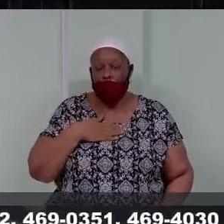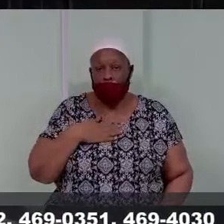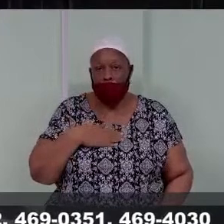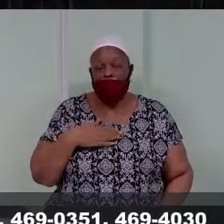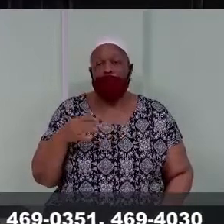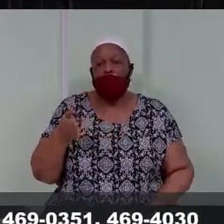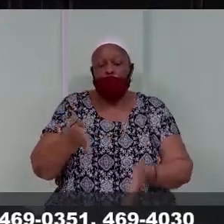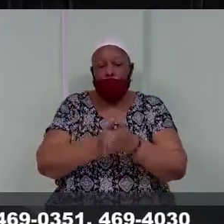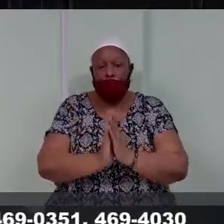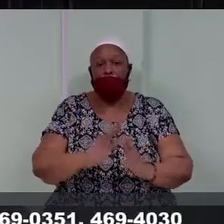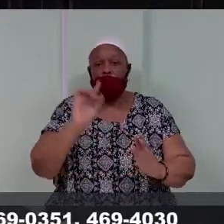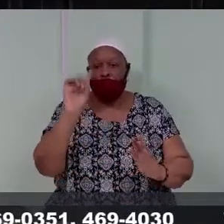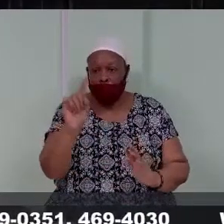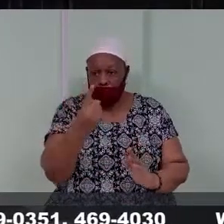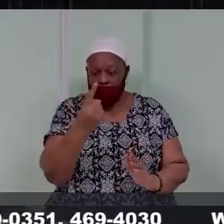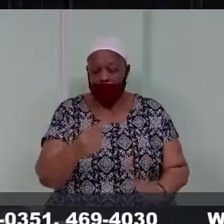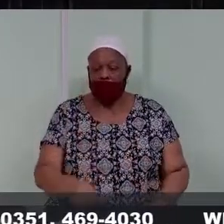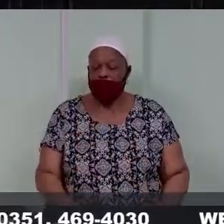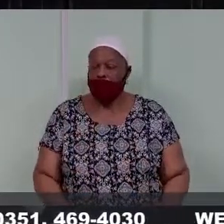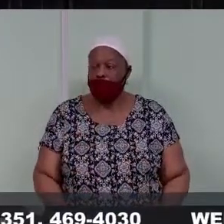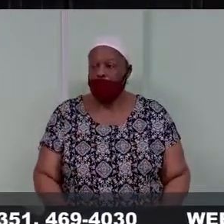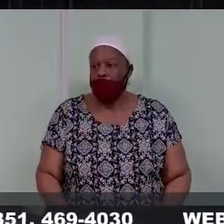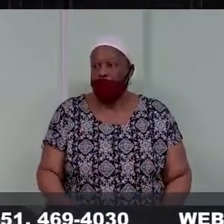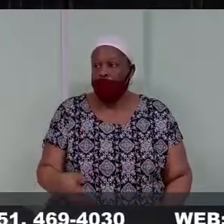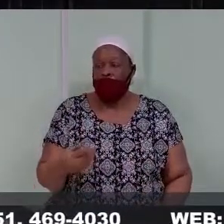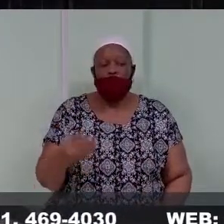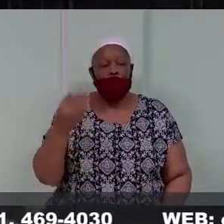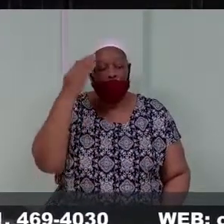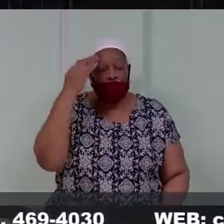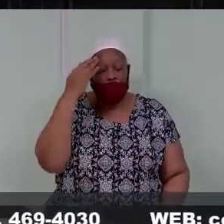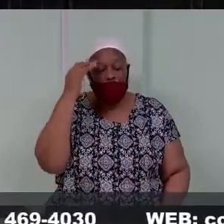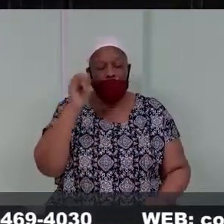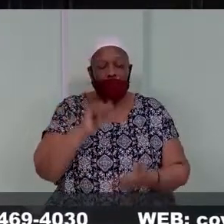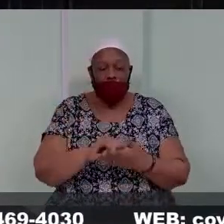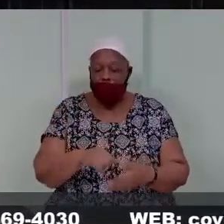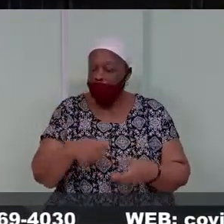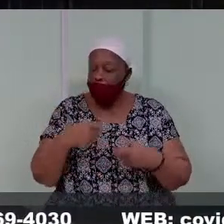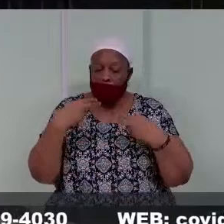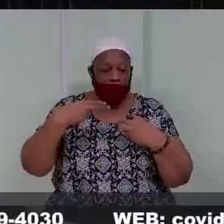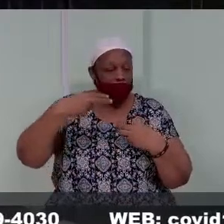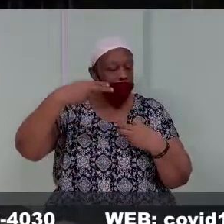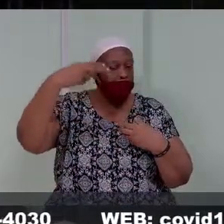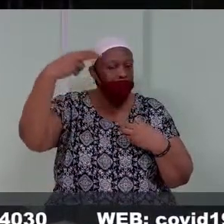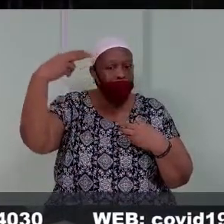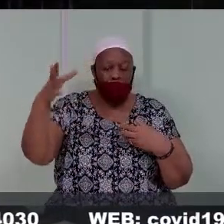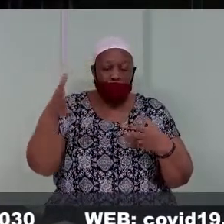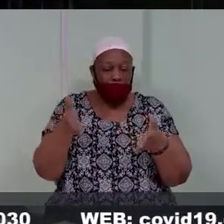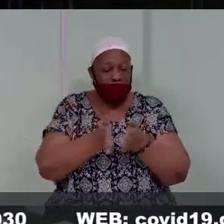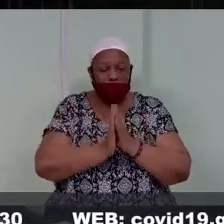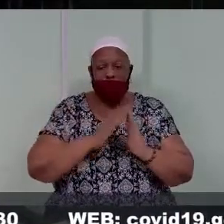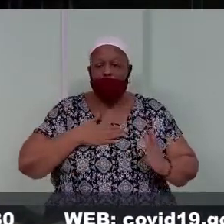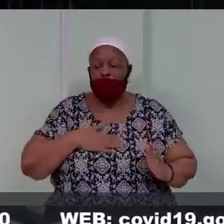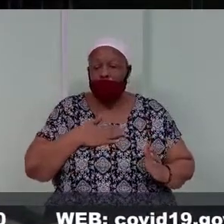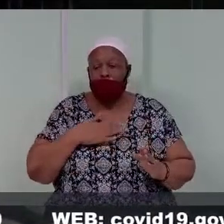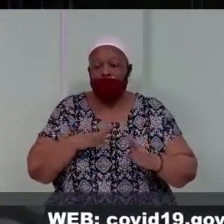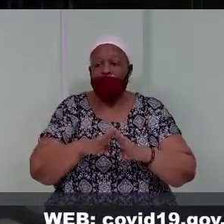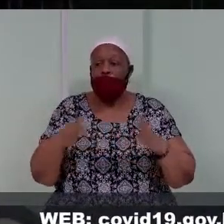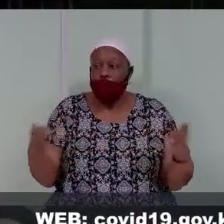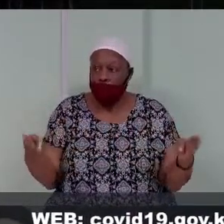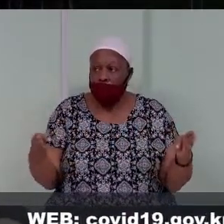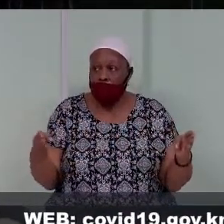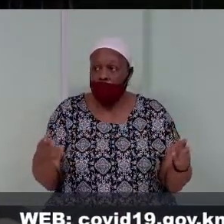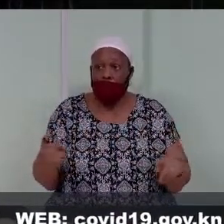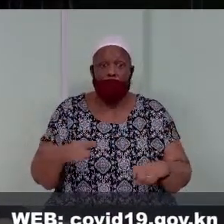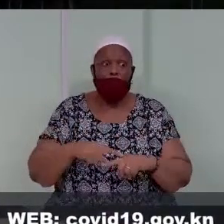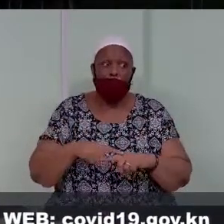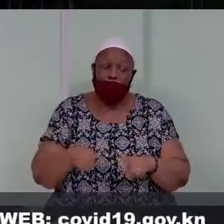spaces to meet the high demand of accommodating young children in the sector. However, standards can be